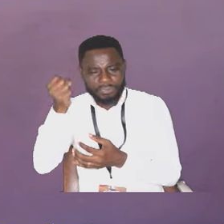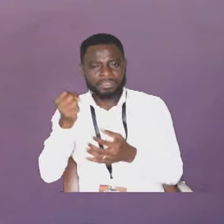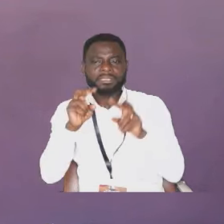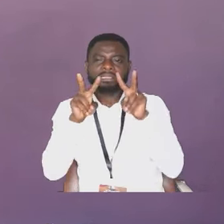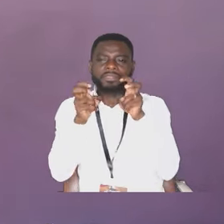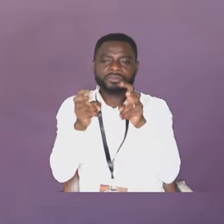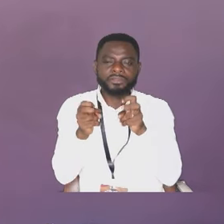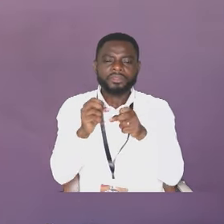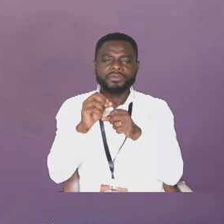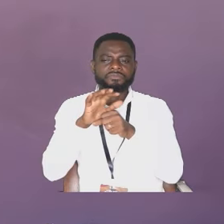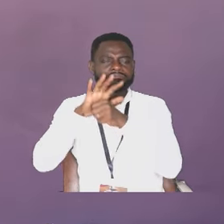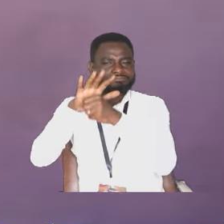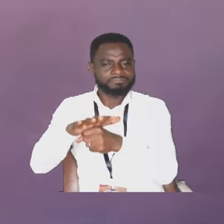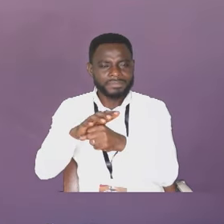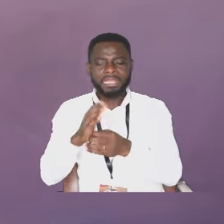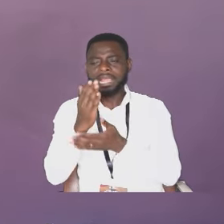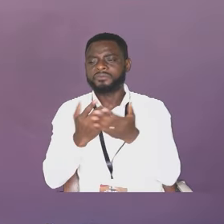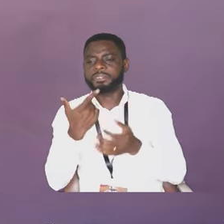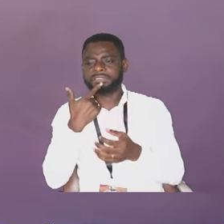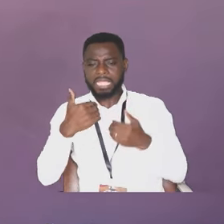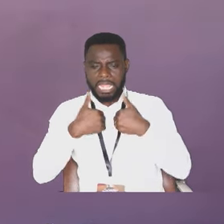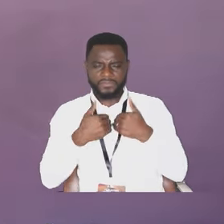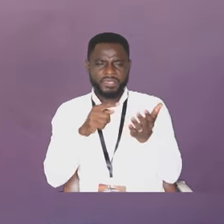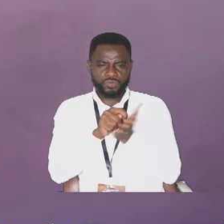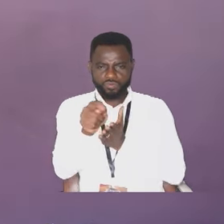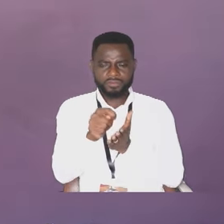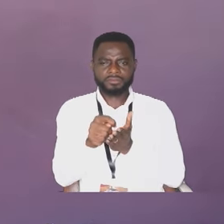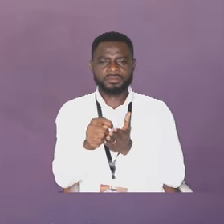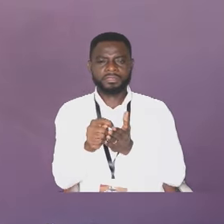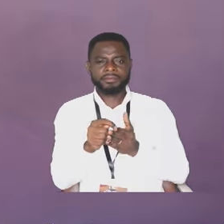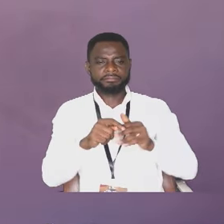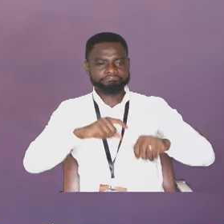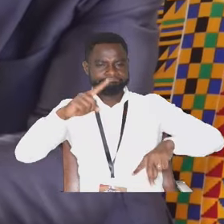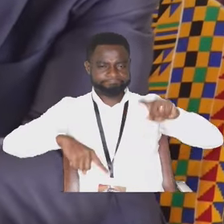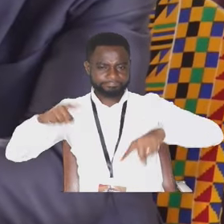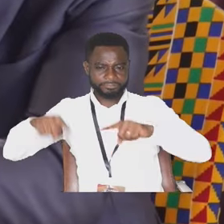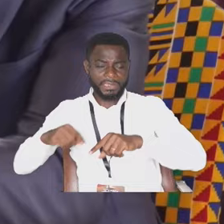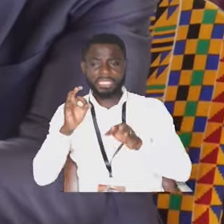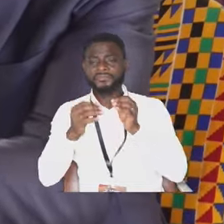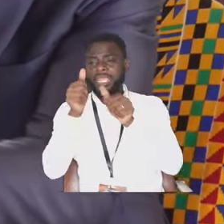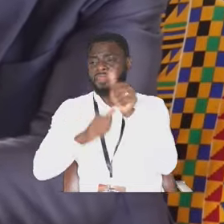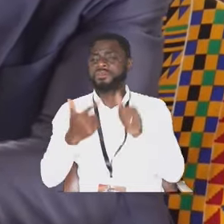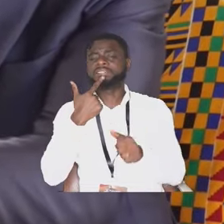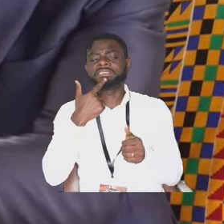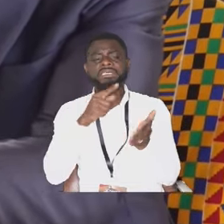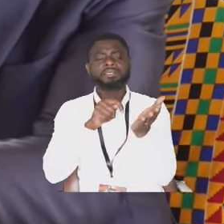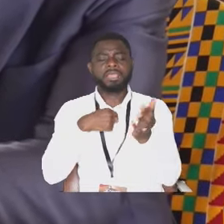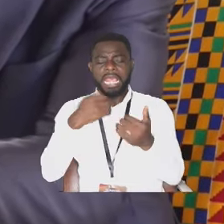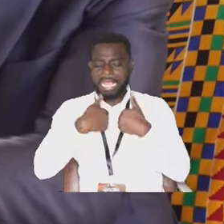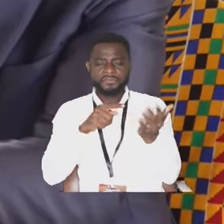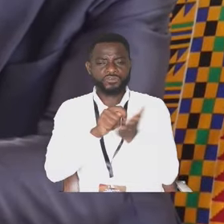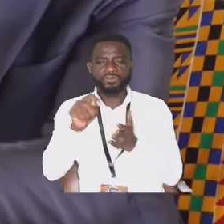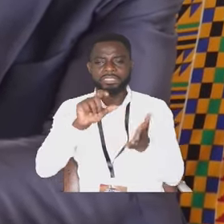of subjectivity. Everybody will say that I have the truth. So if everybody is saying that I have the truth, then where is the objective truth that the